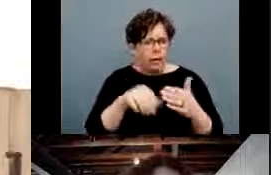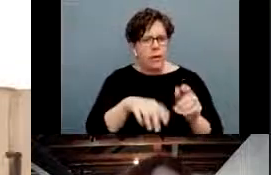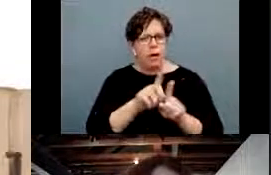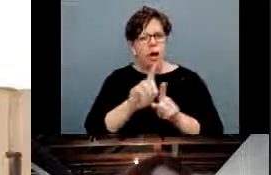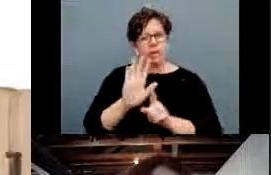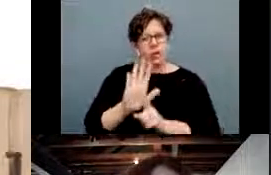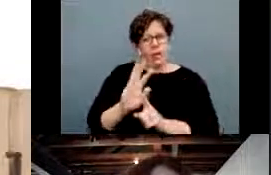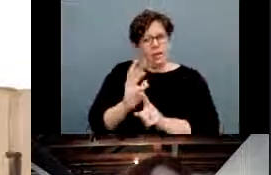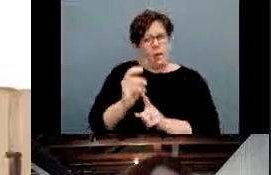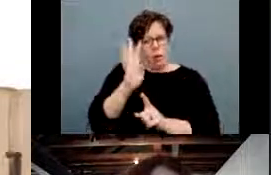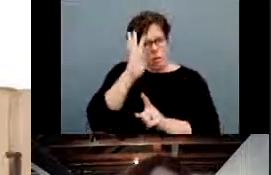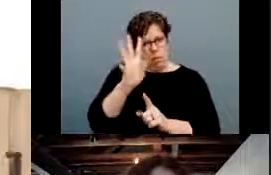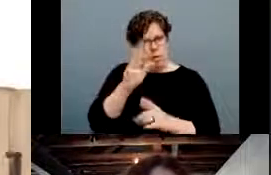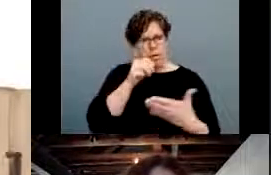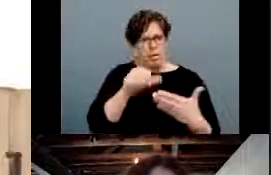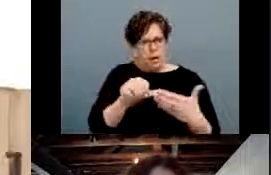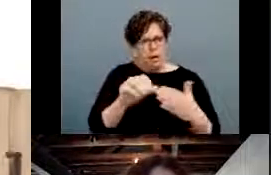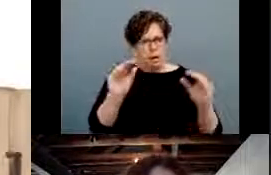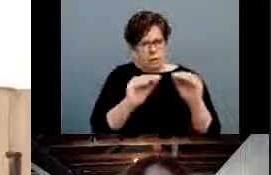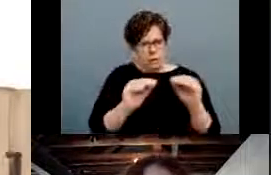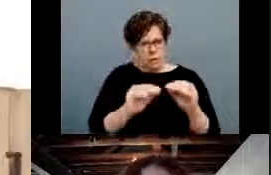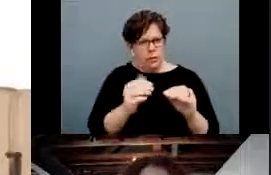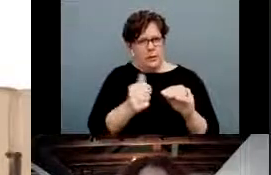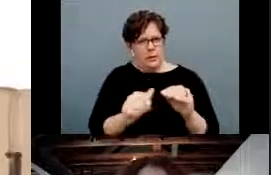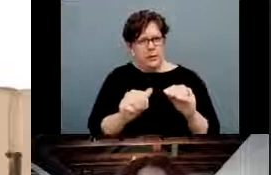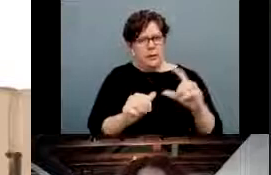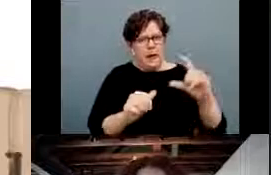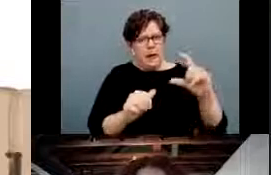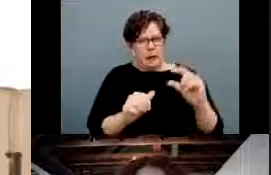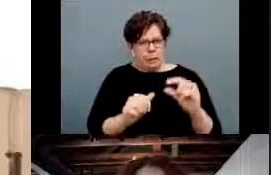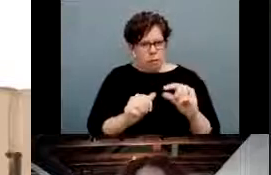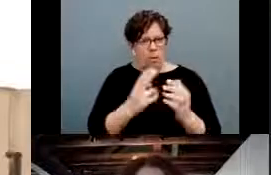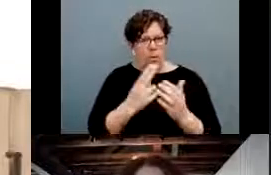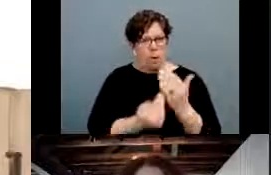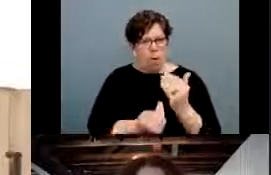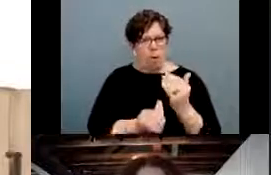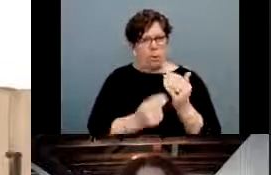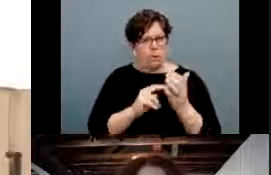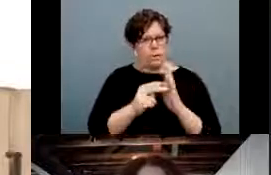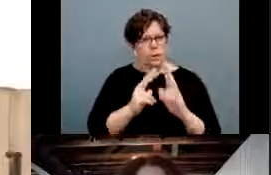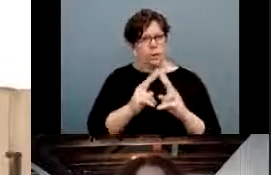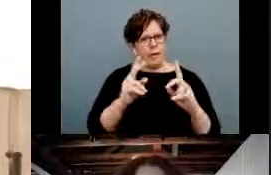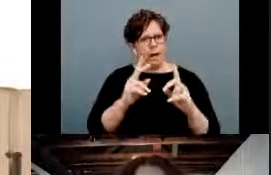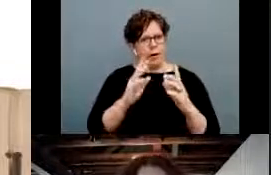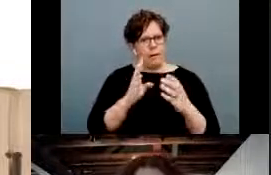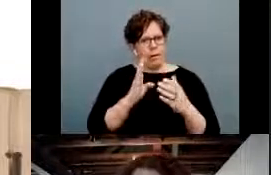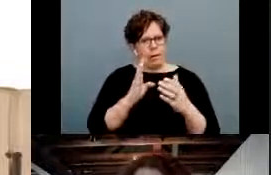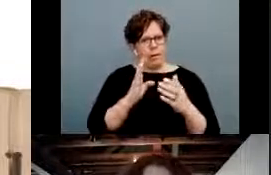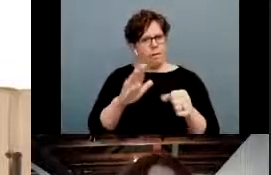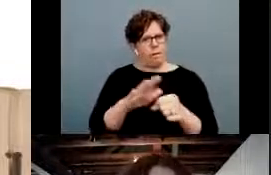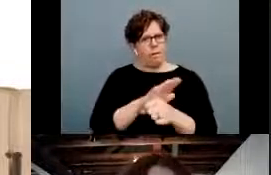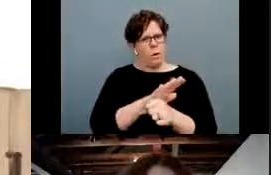invention. And with each of these, they had a capital and a lowercase version. So it was a very complete system that he was